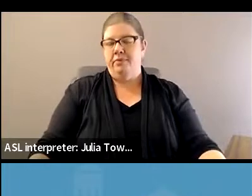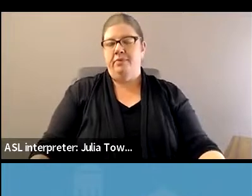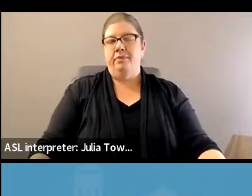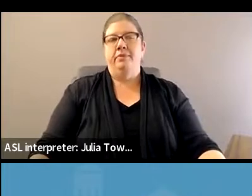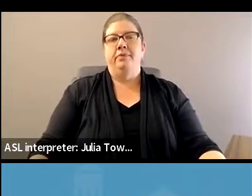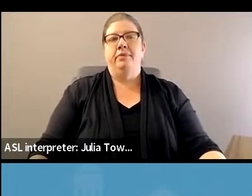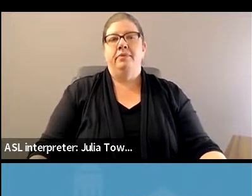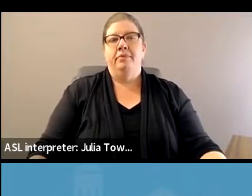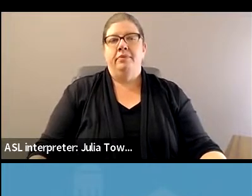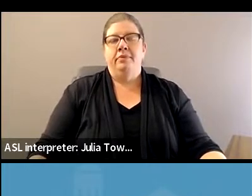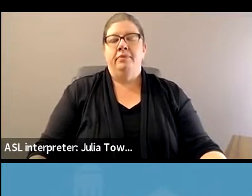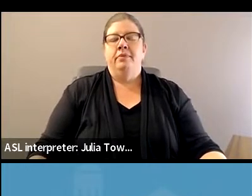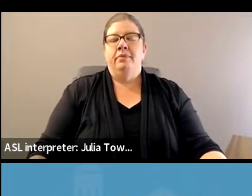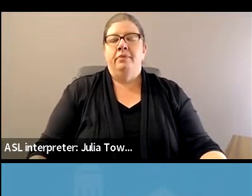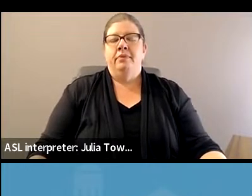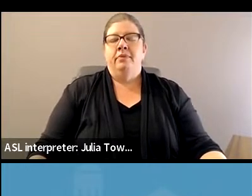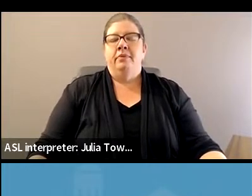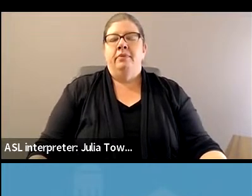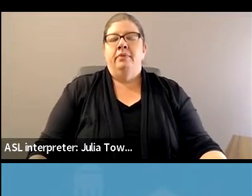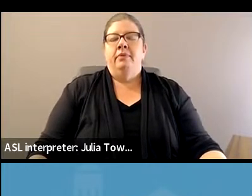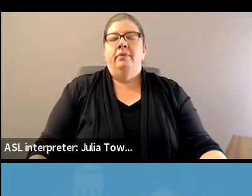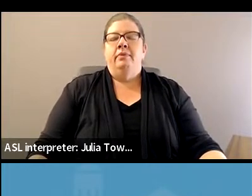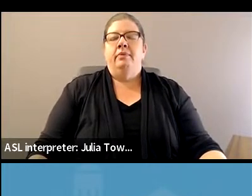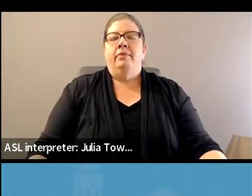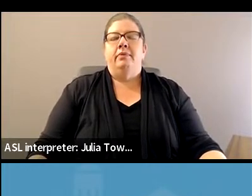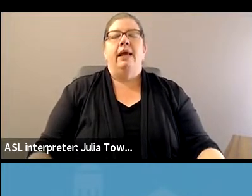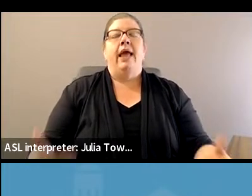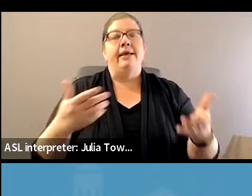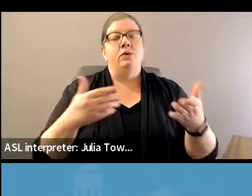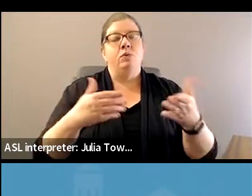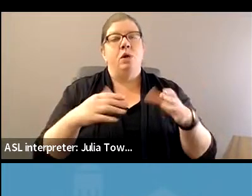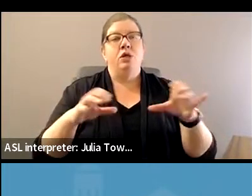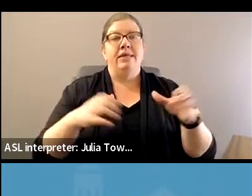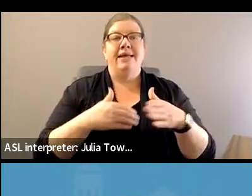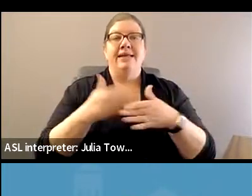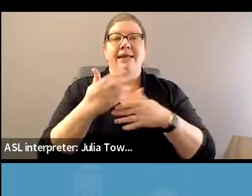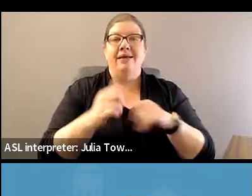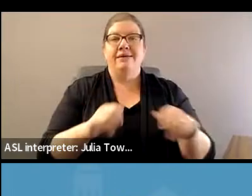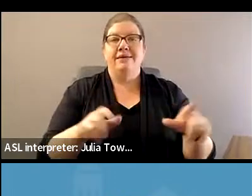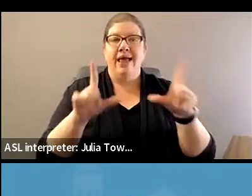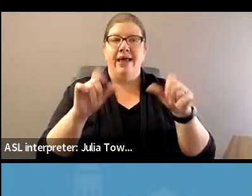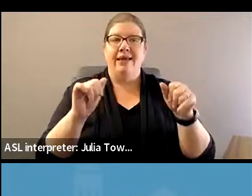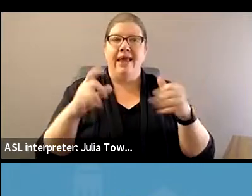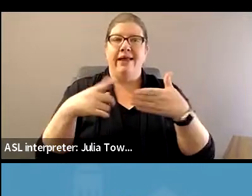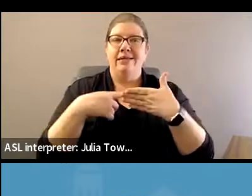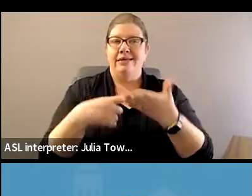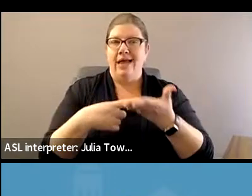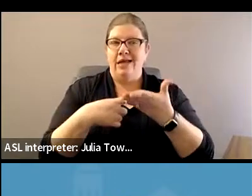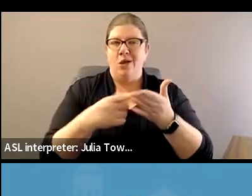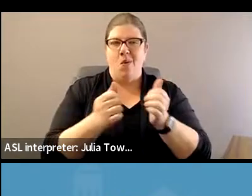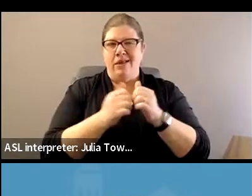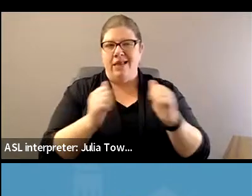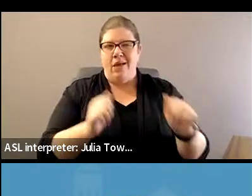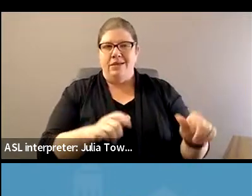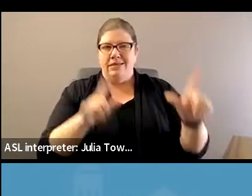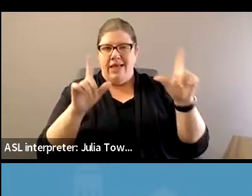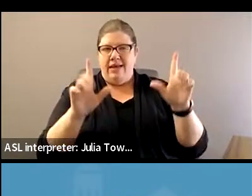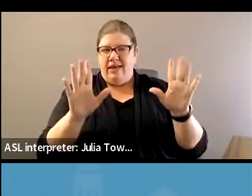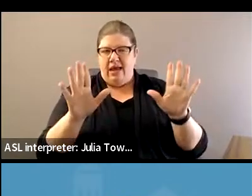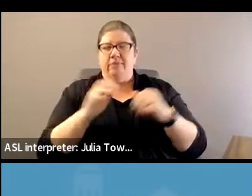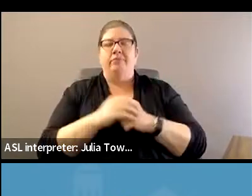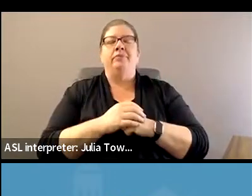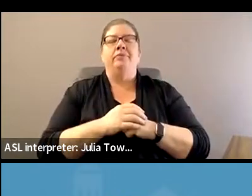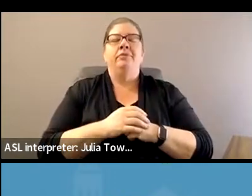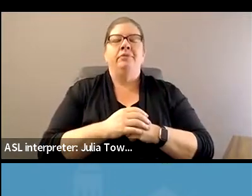So I just, as we go into the next slide, I could just discuss that with you without the slide deck.